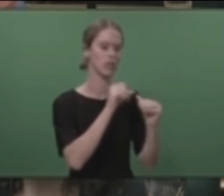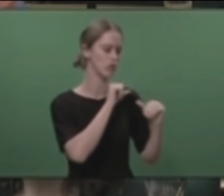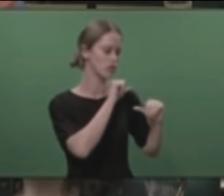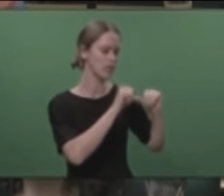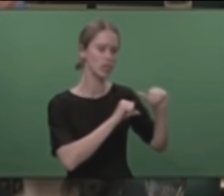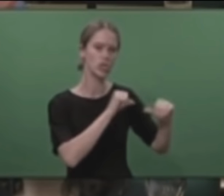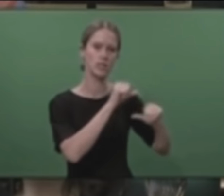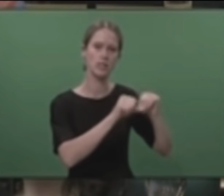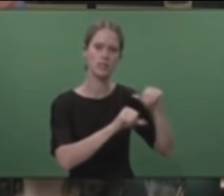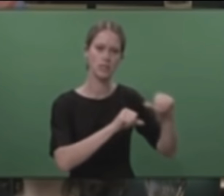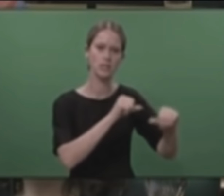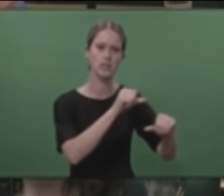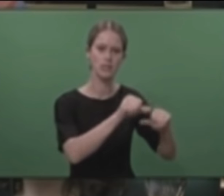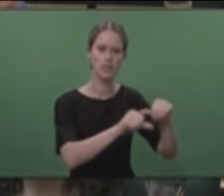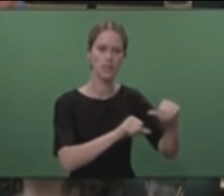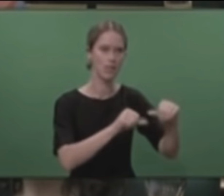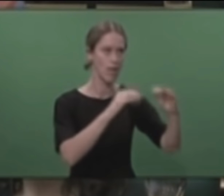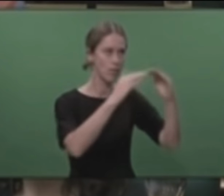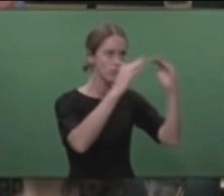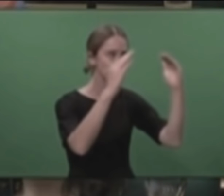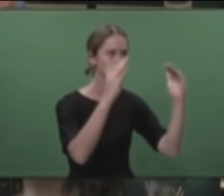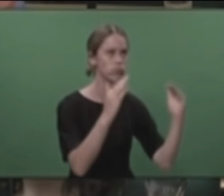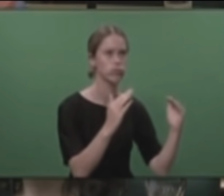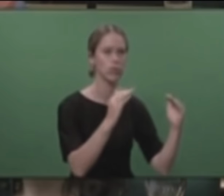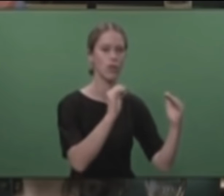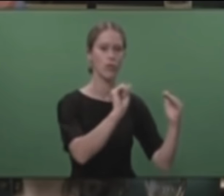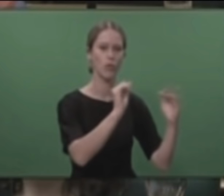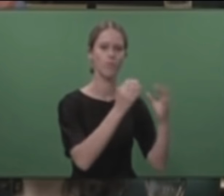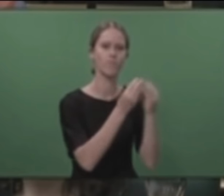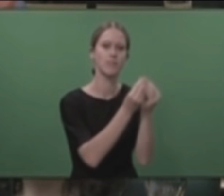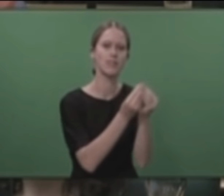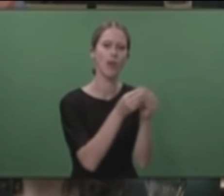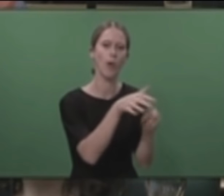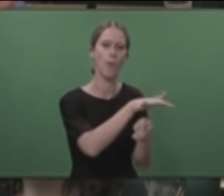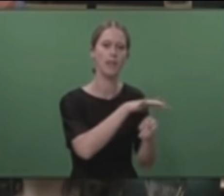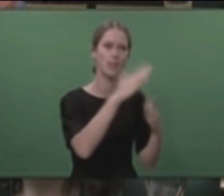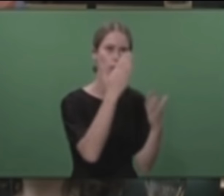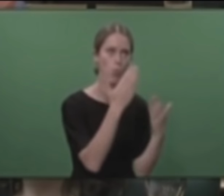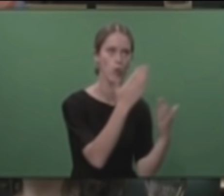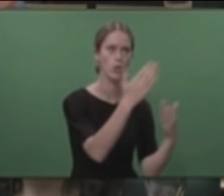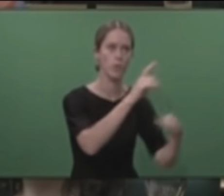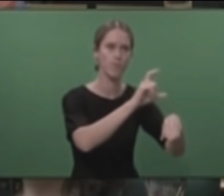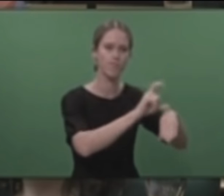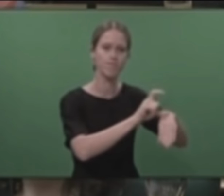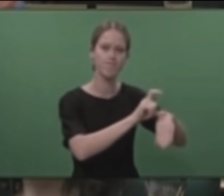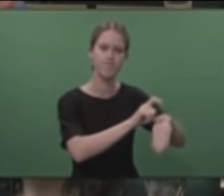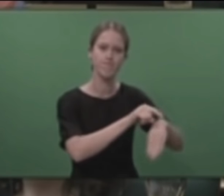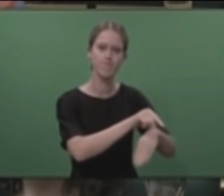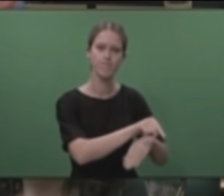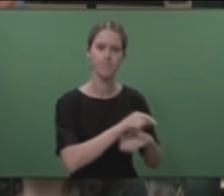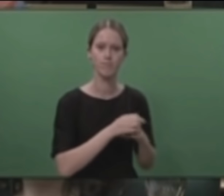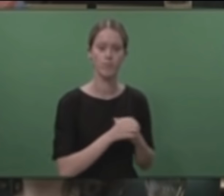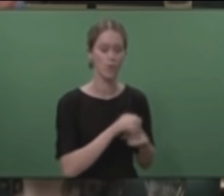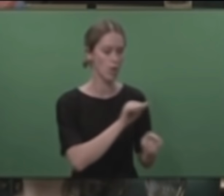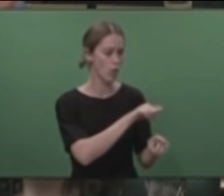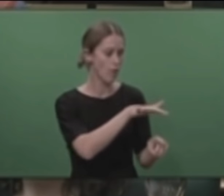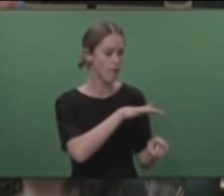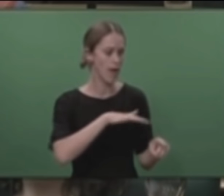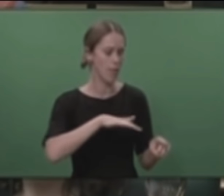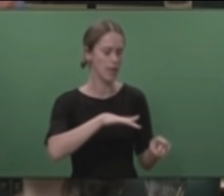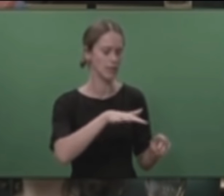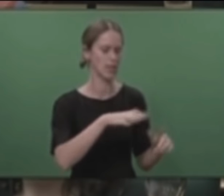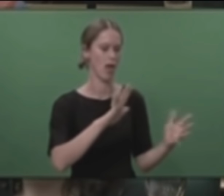traditions, under the shelter of your sacred place of worship. Your families have been